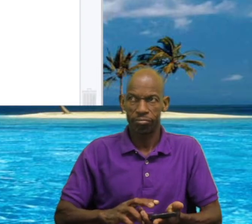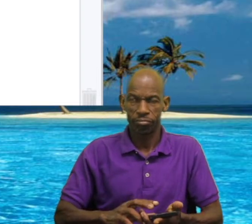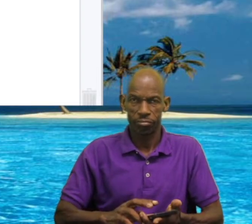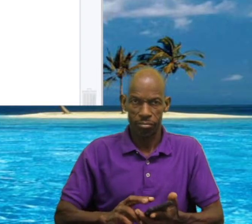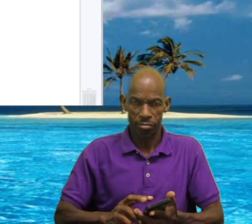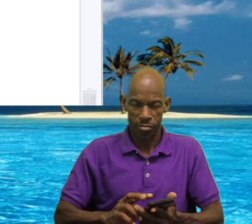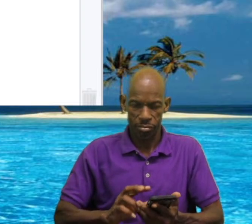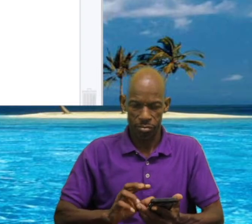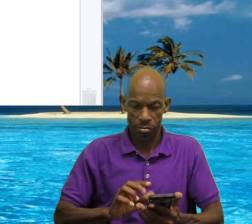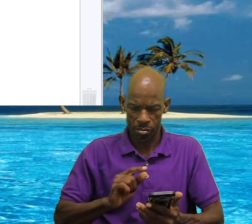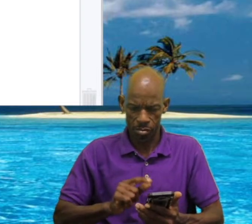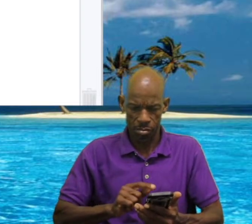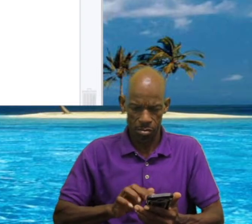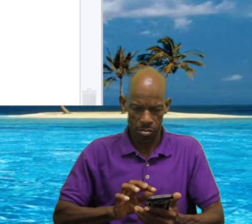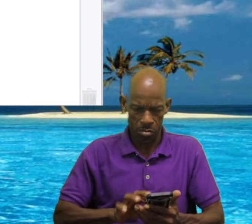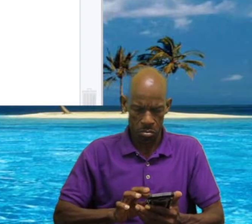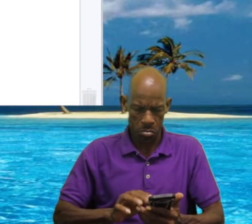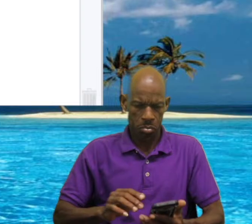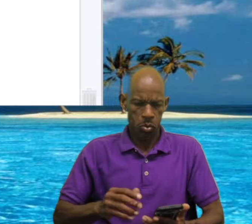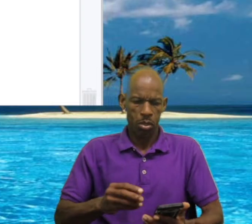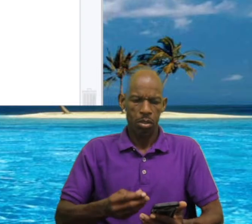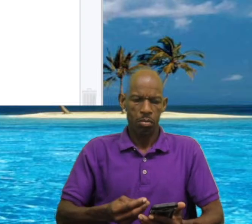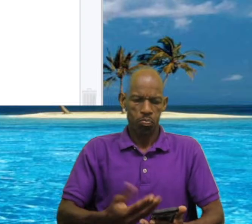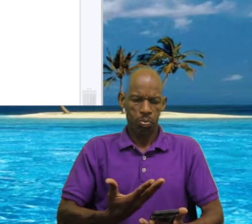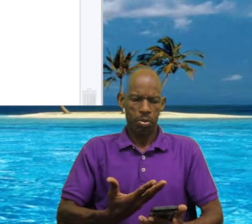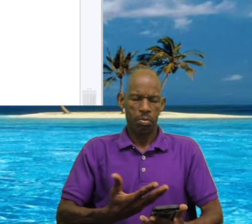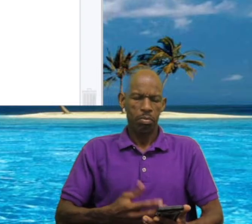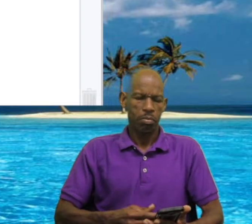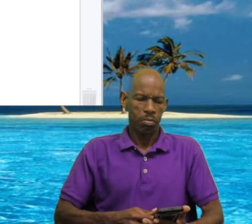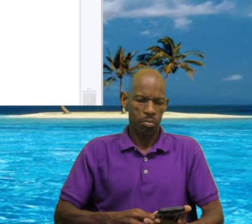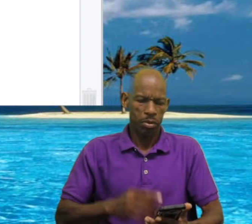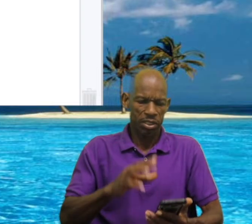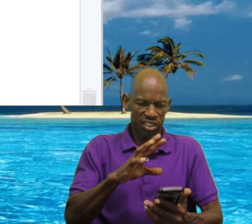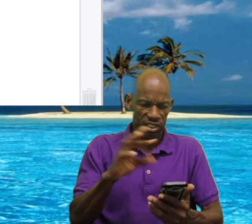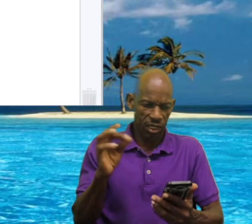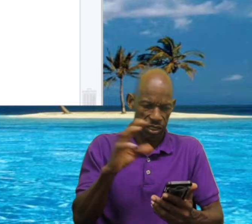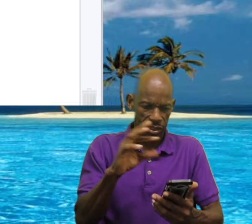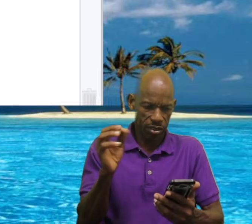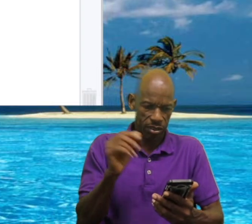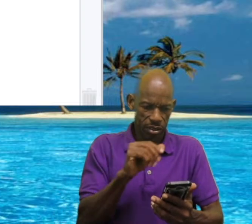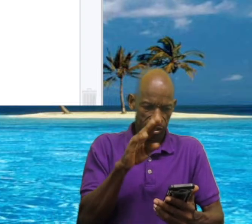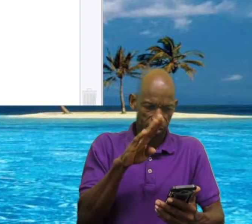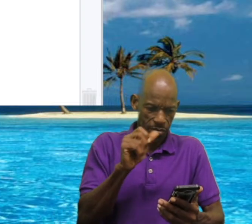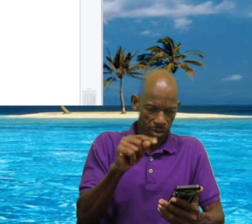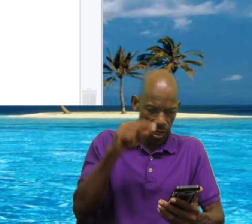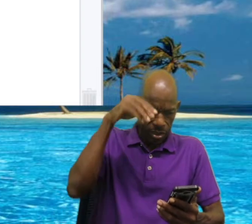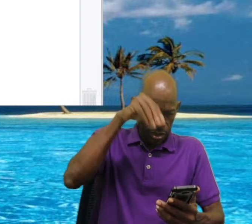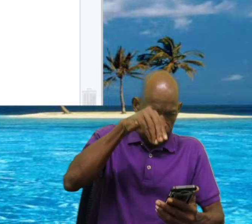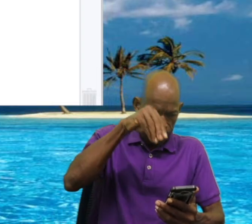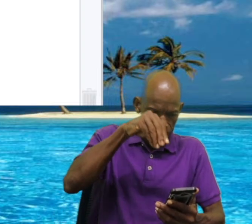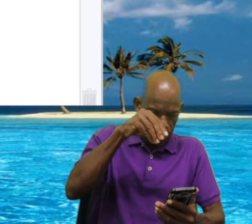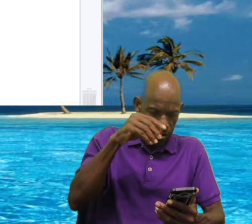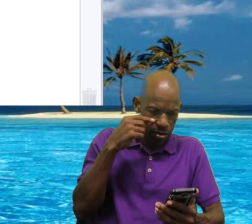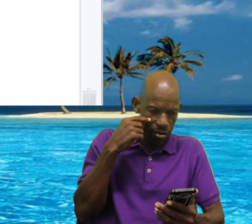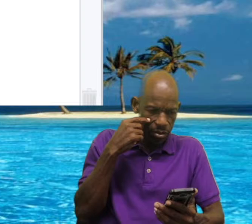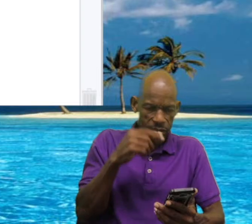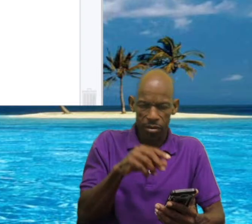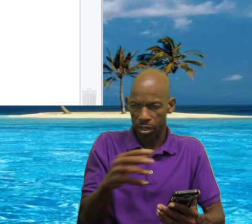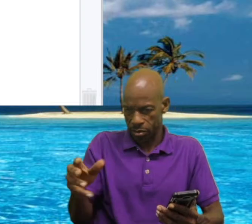I don't want you to write it from your head. I want you to find it. Because the more you read, is the better you're going to get in terms